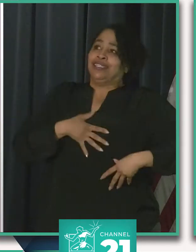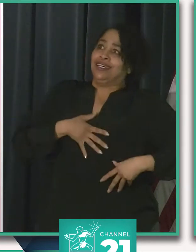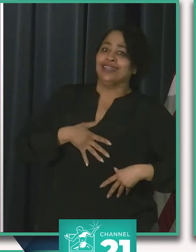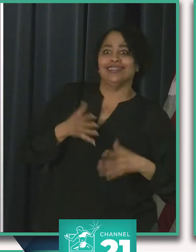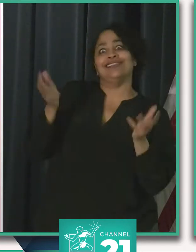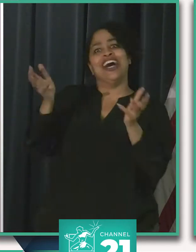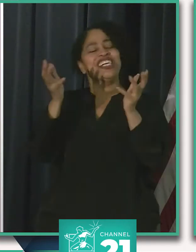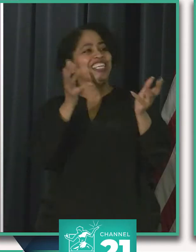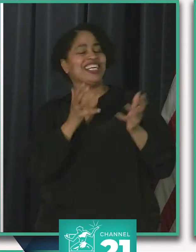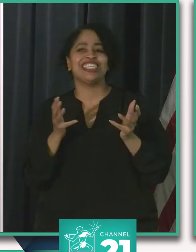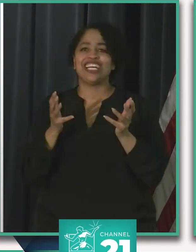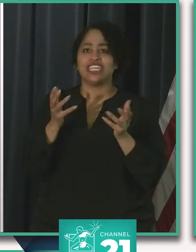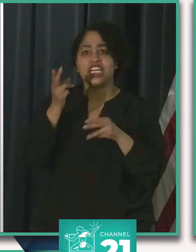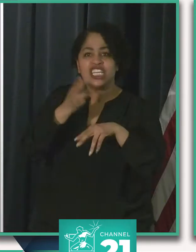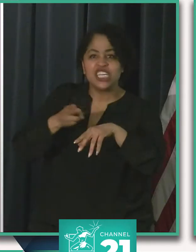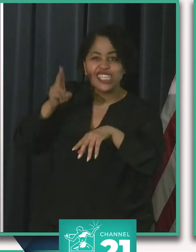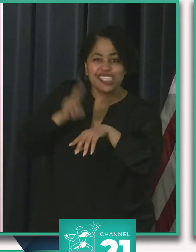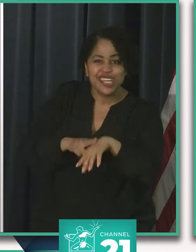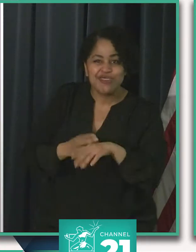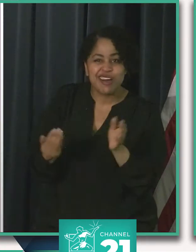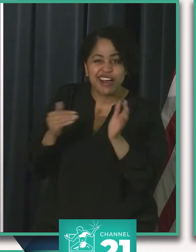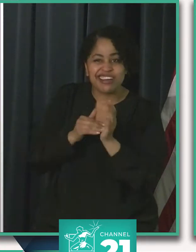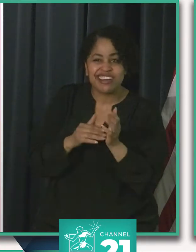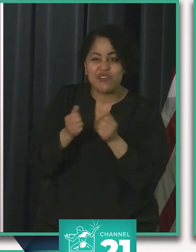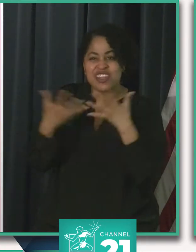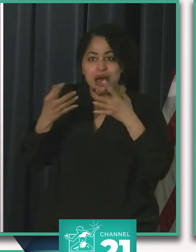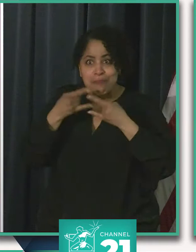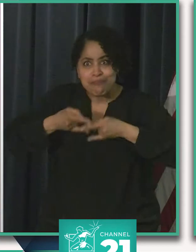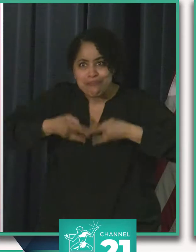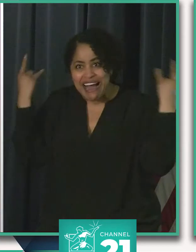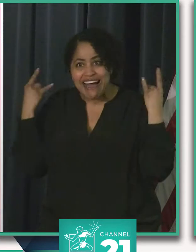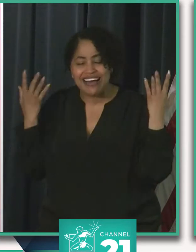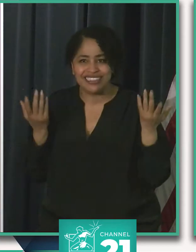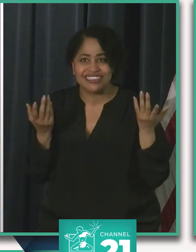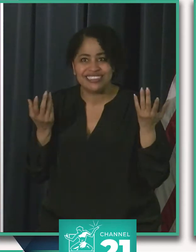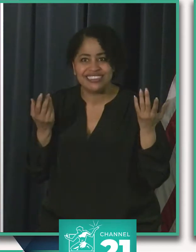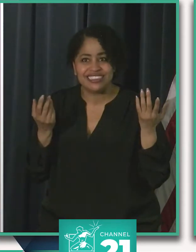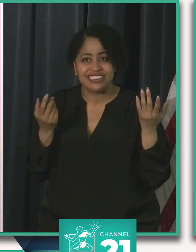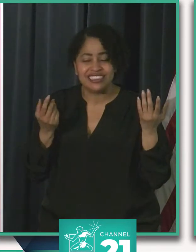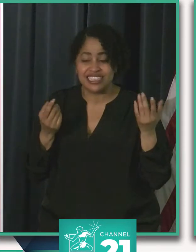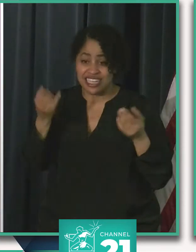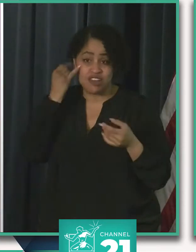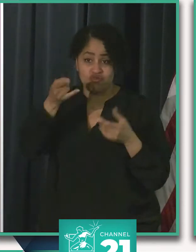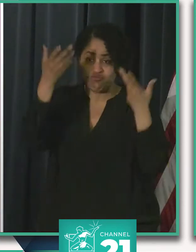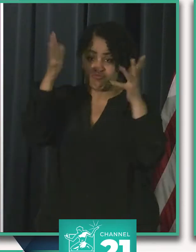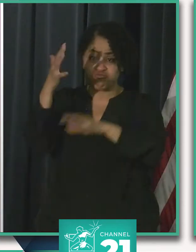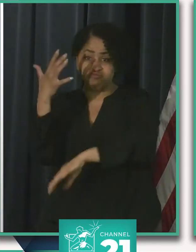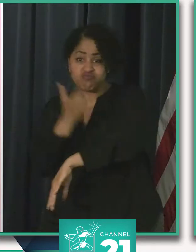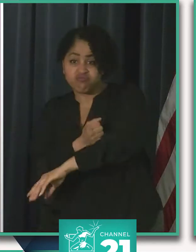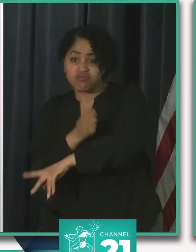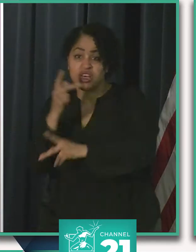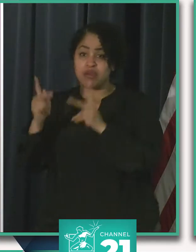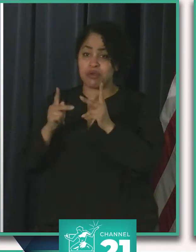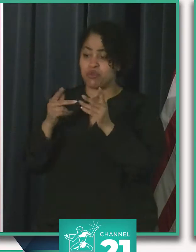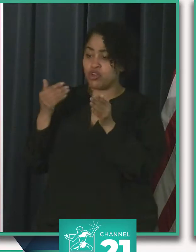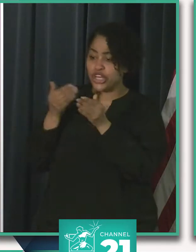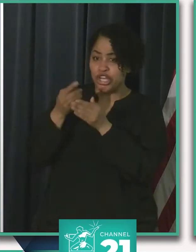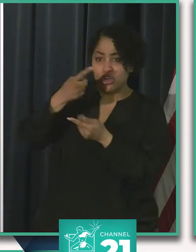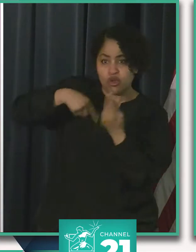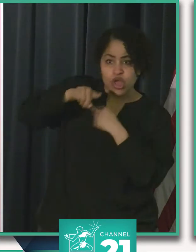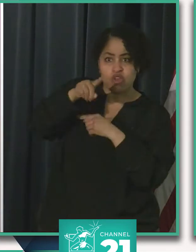other like normal people again. We're not that far away. If you get vaccinated and the people close to you get